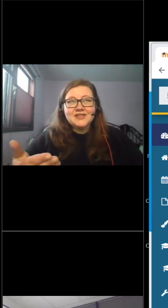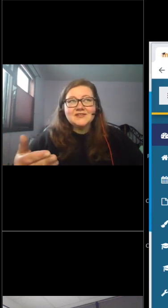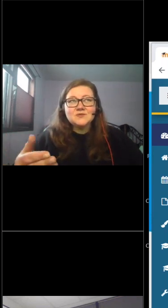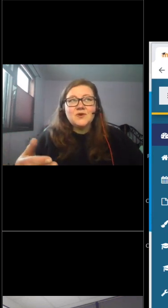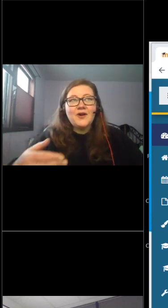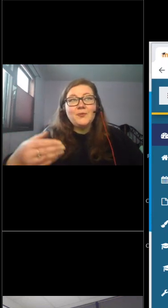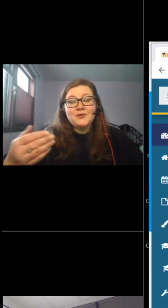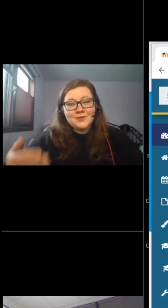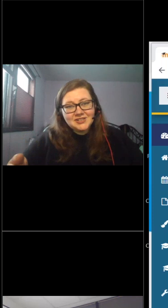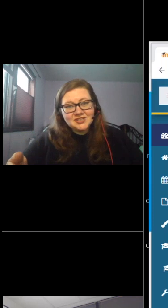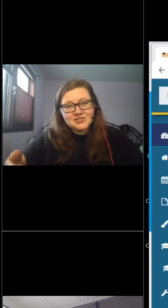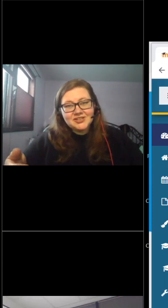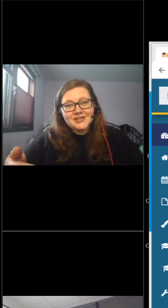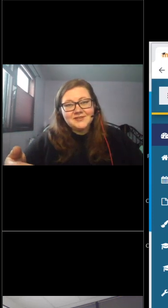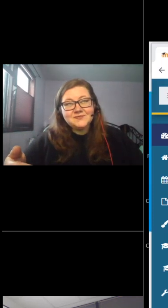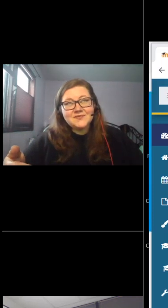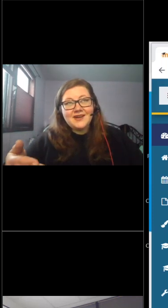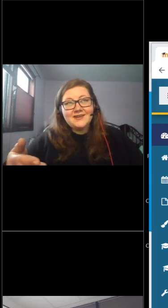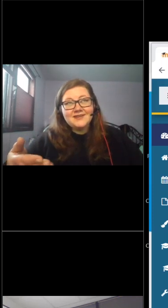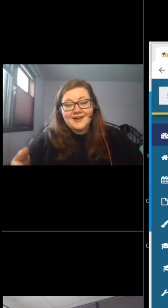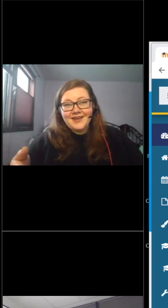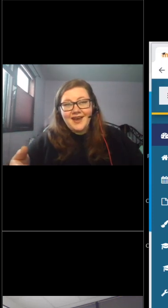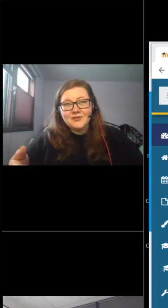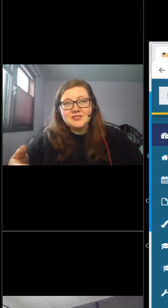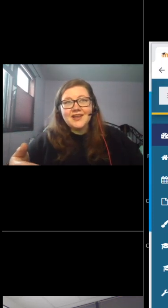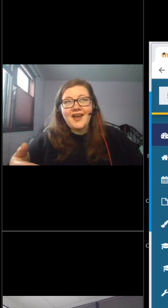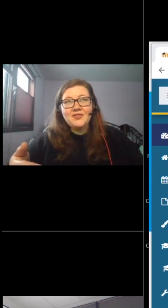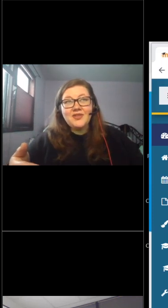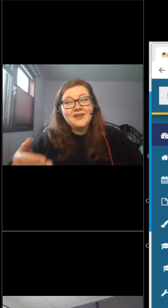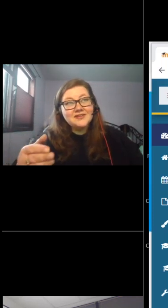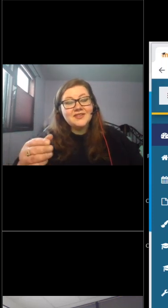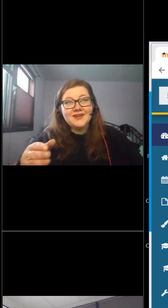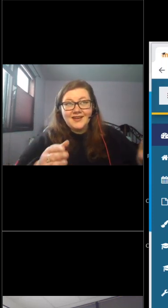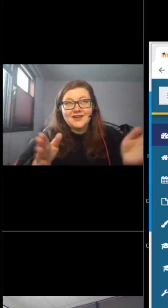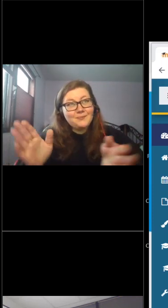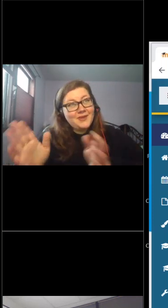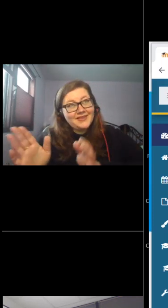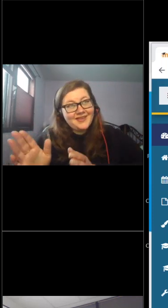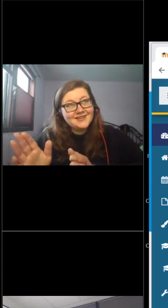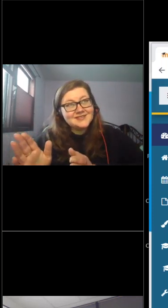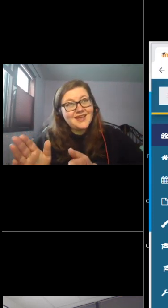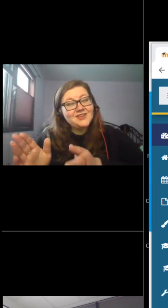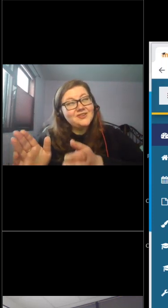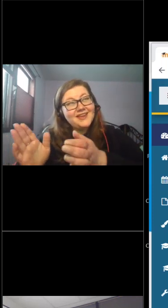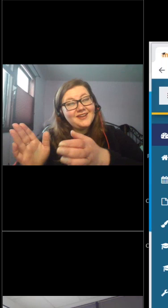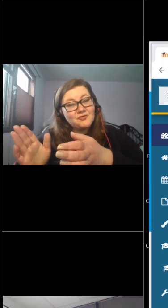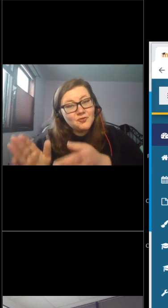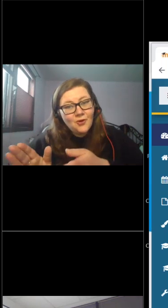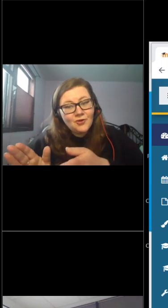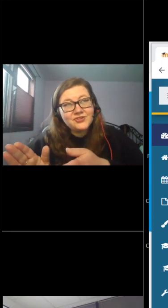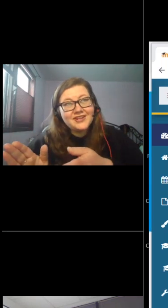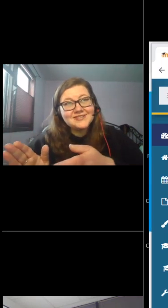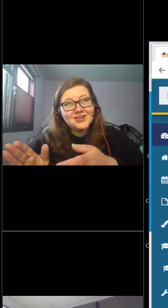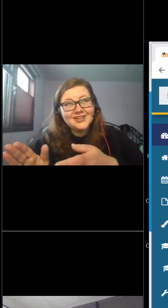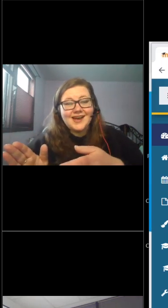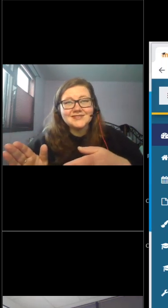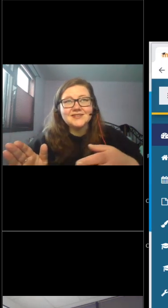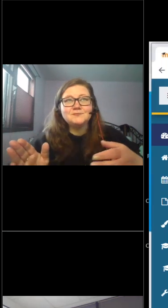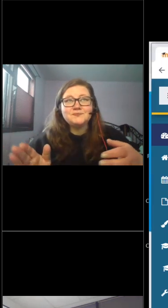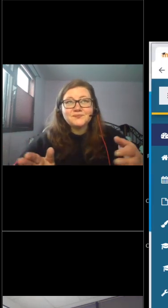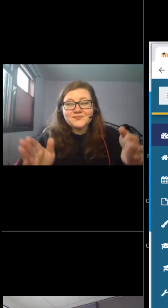with us will help you register your account. And then the next big thing is that you get enrolled in